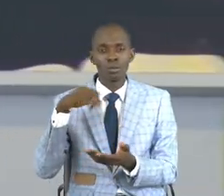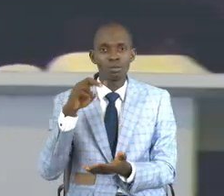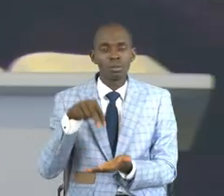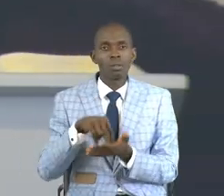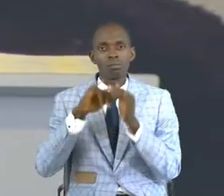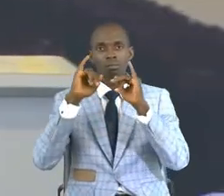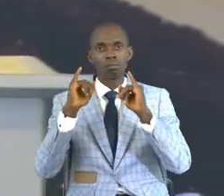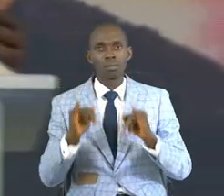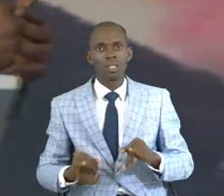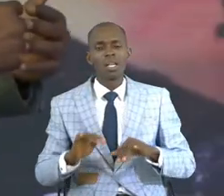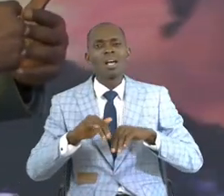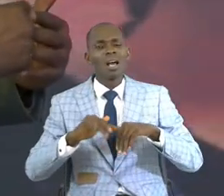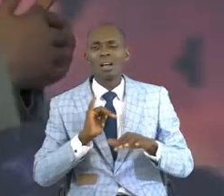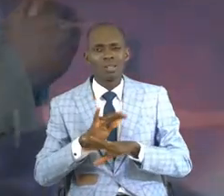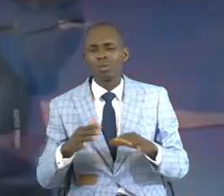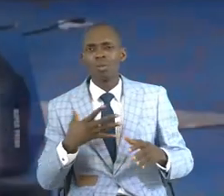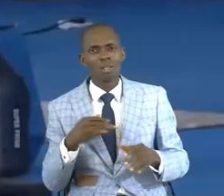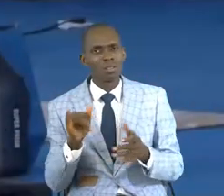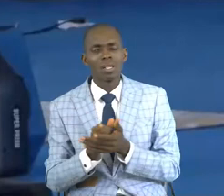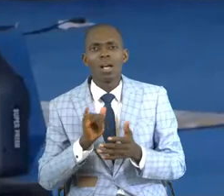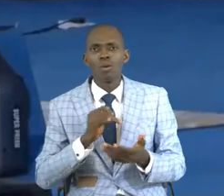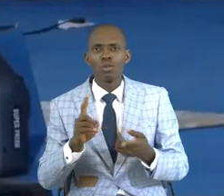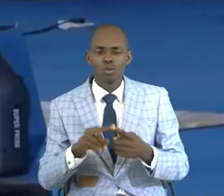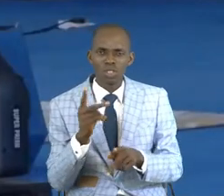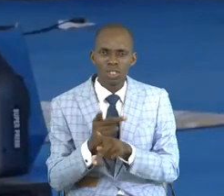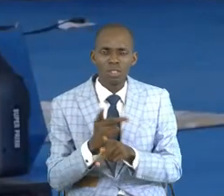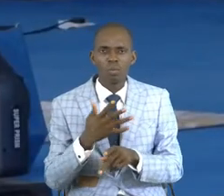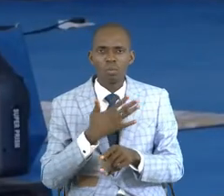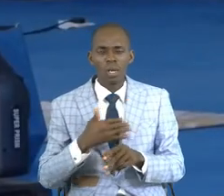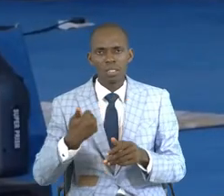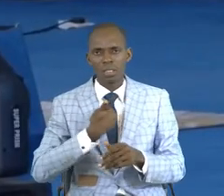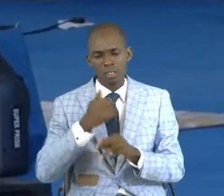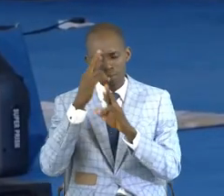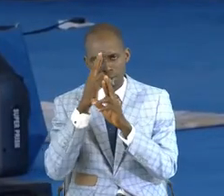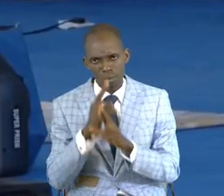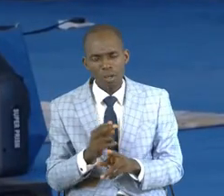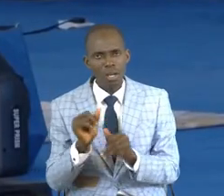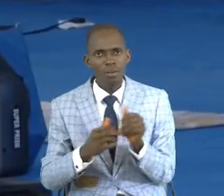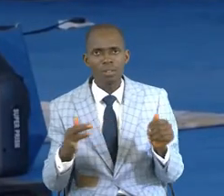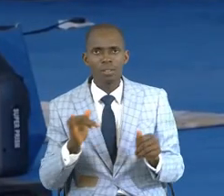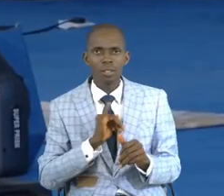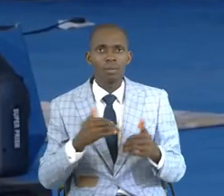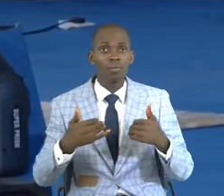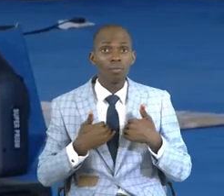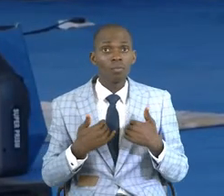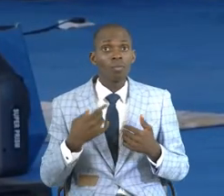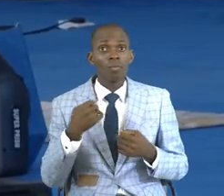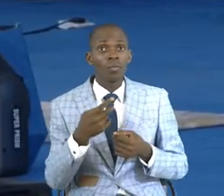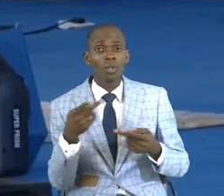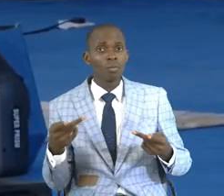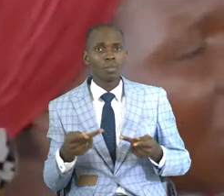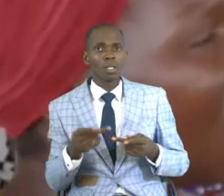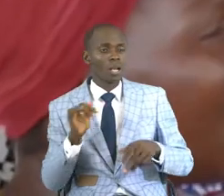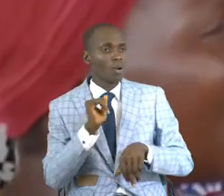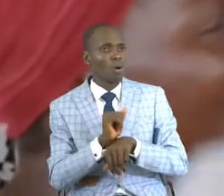and my ability and my everything I have. You know, the place I work, I'm a director, I'm a manager